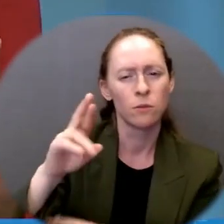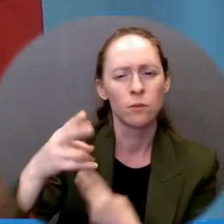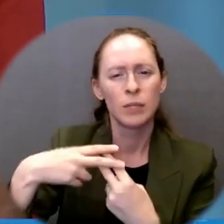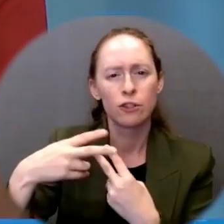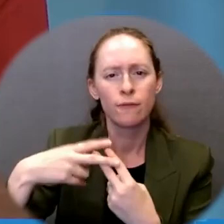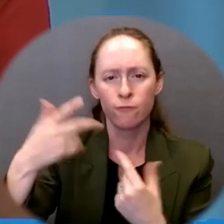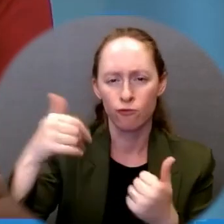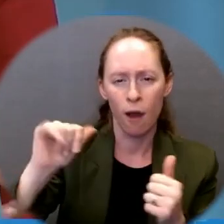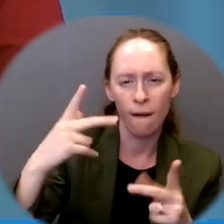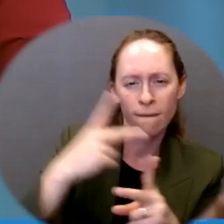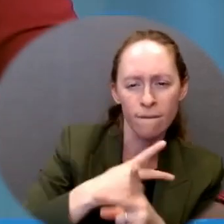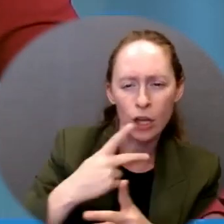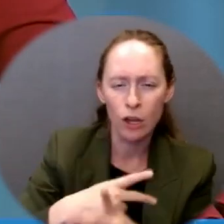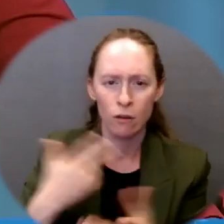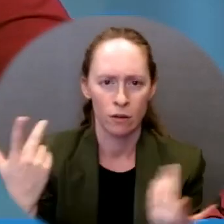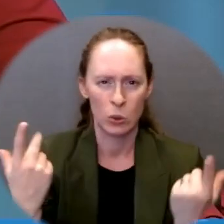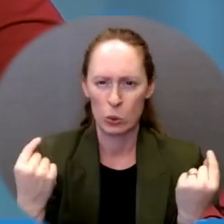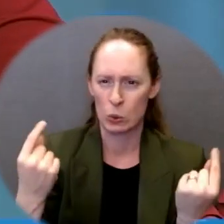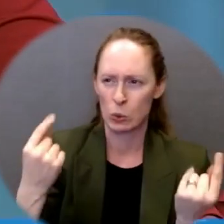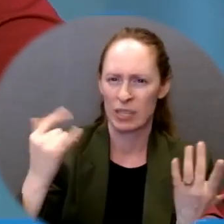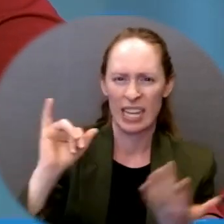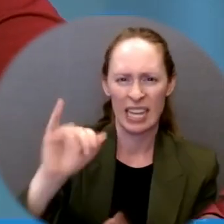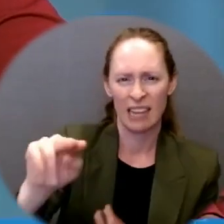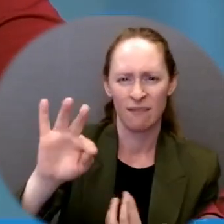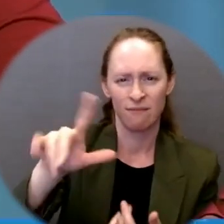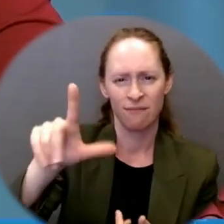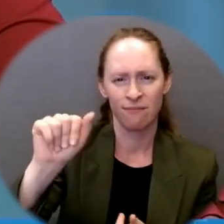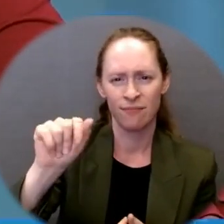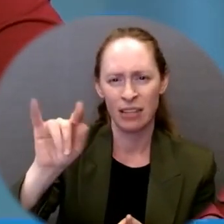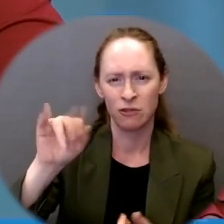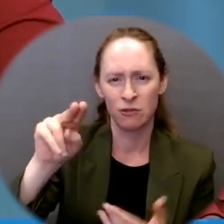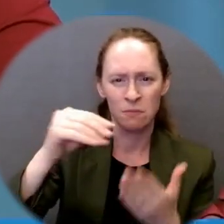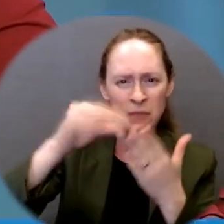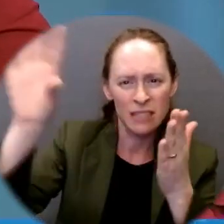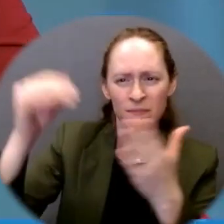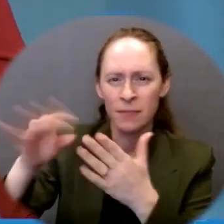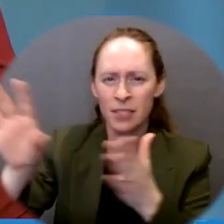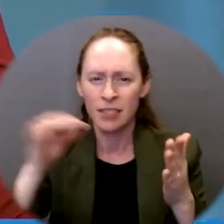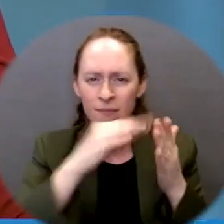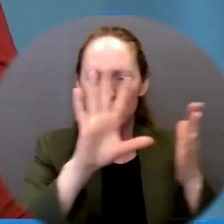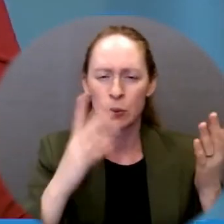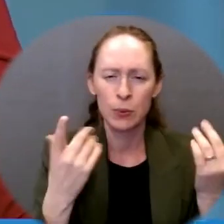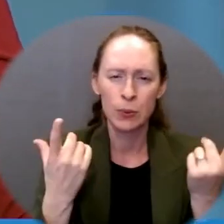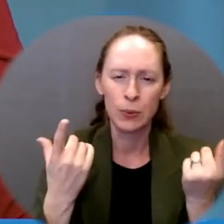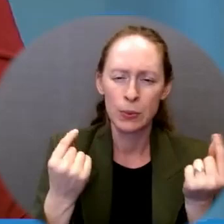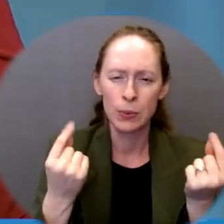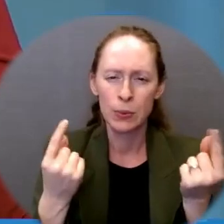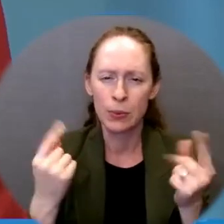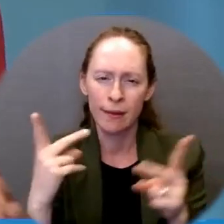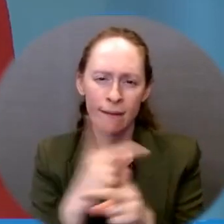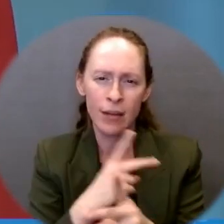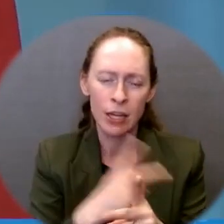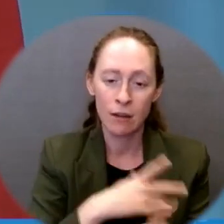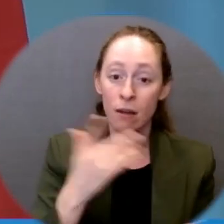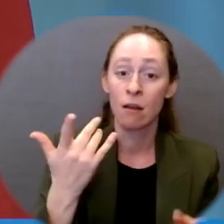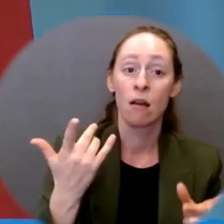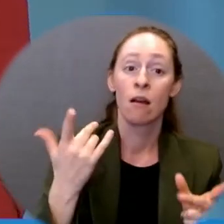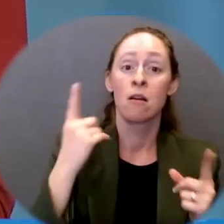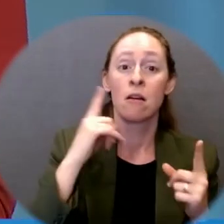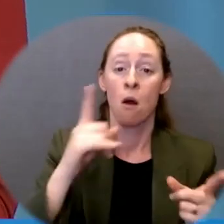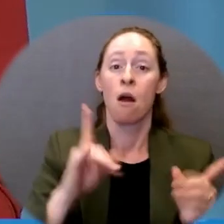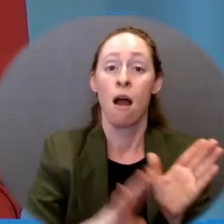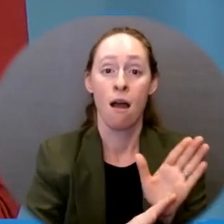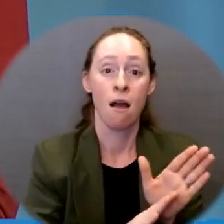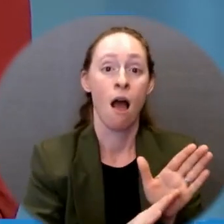down inflation. So the Fed's projection, as you mentioned, of growth over this calendar year implies growth between 1